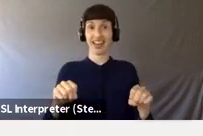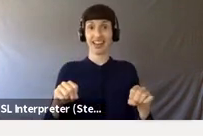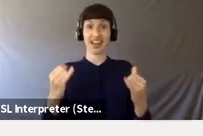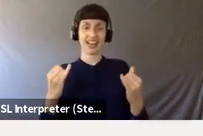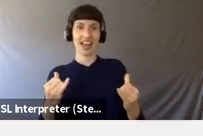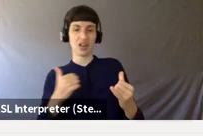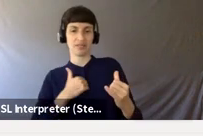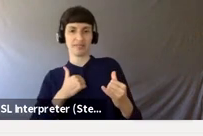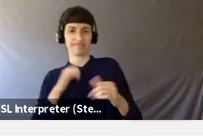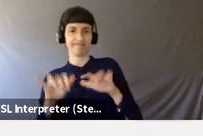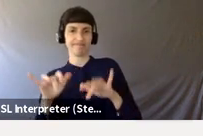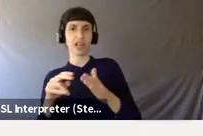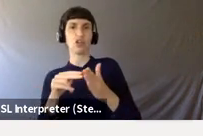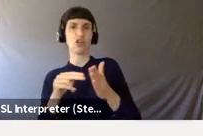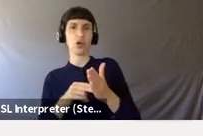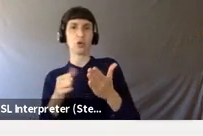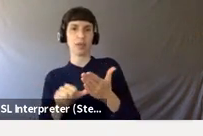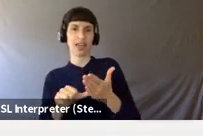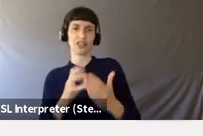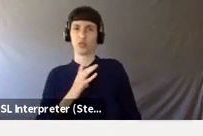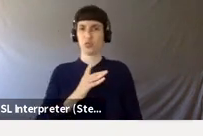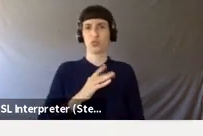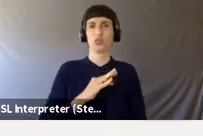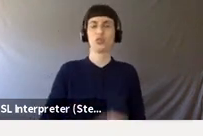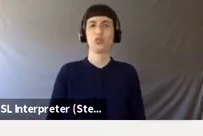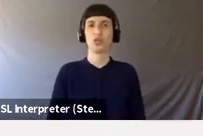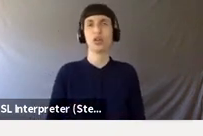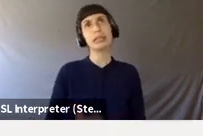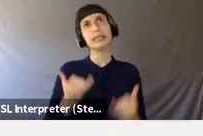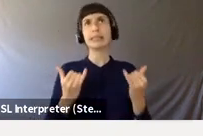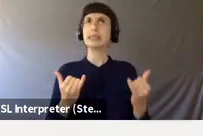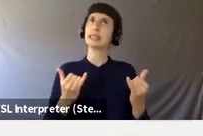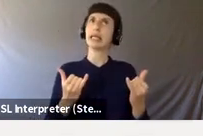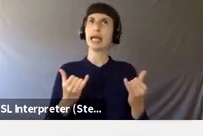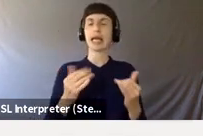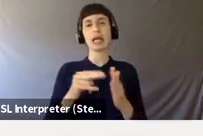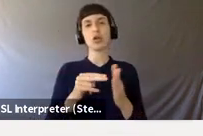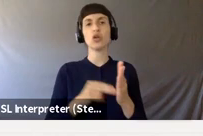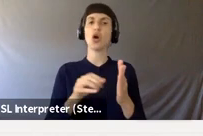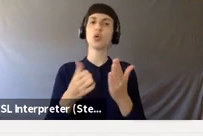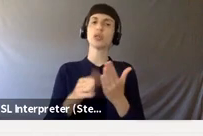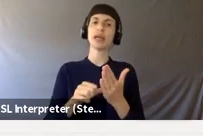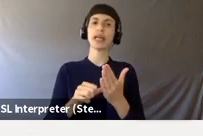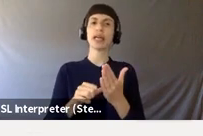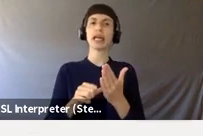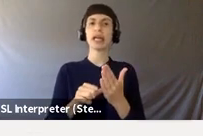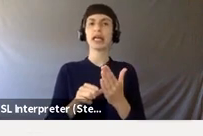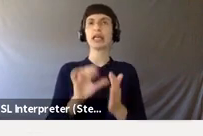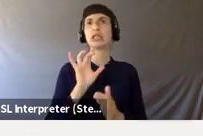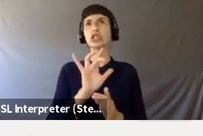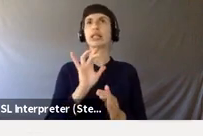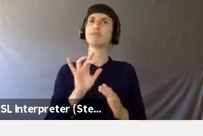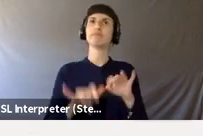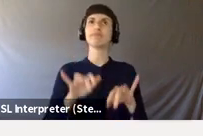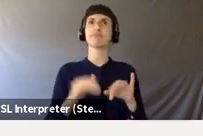to, which is really cool. So in my notes page today, I might put my cursor there and type in just